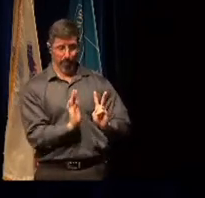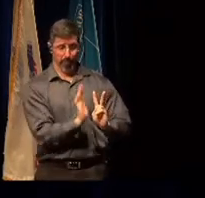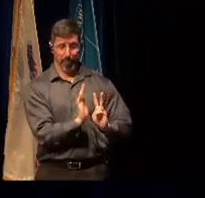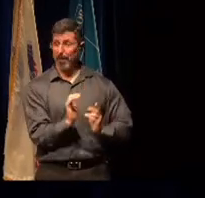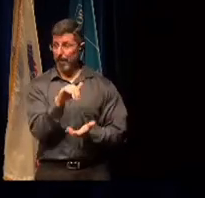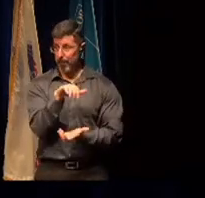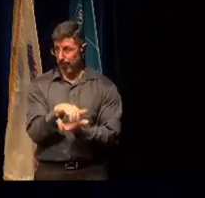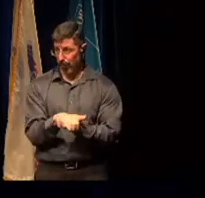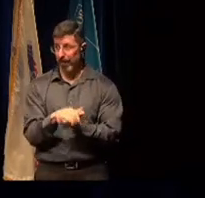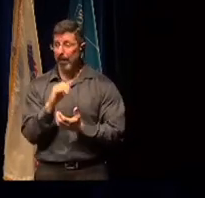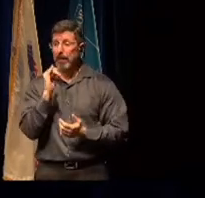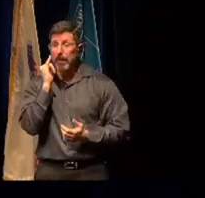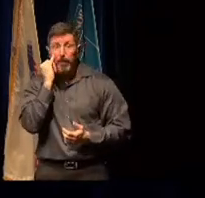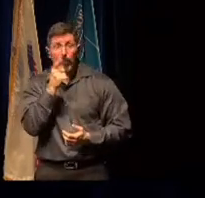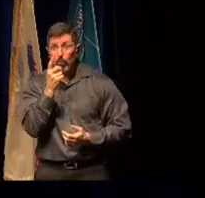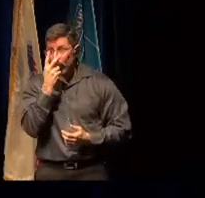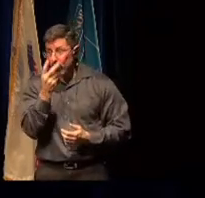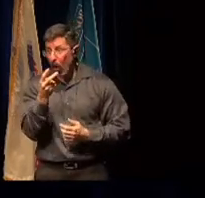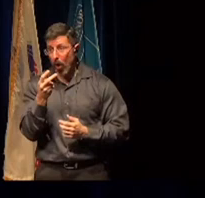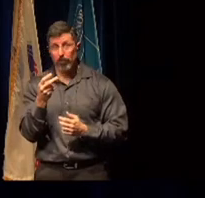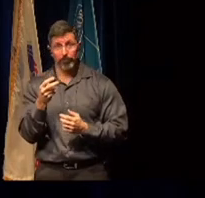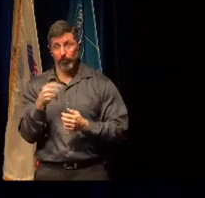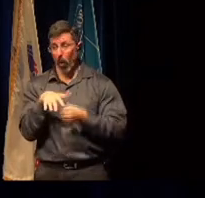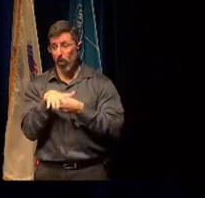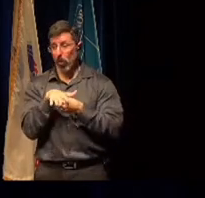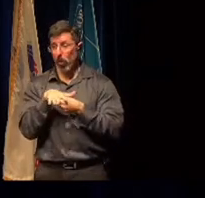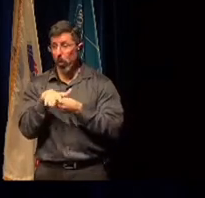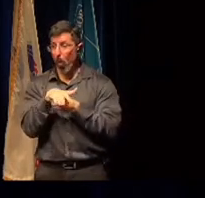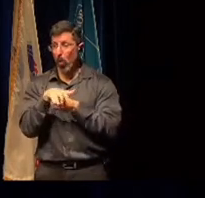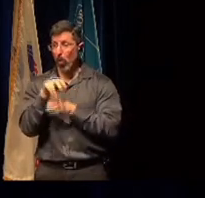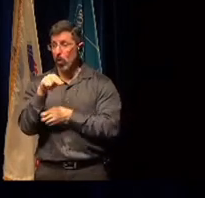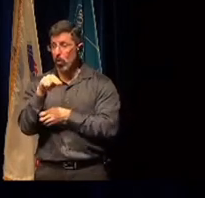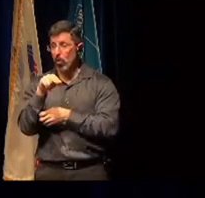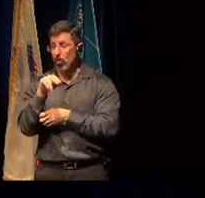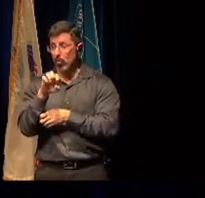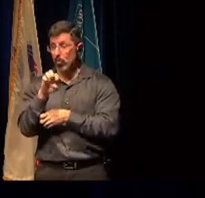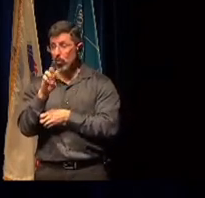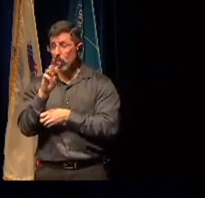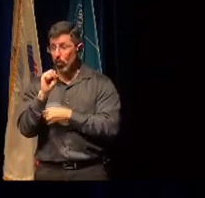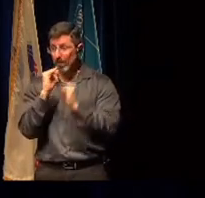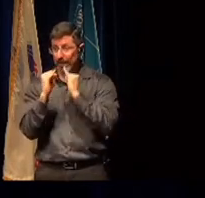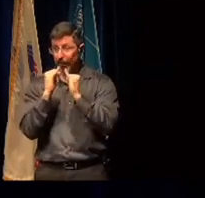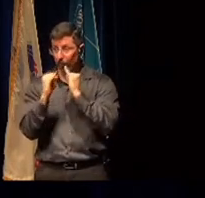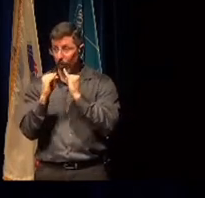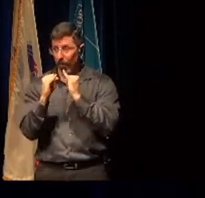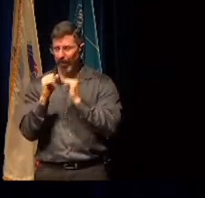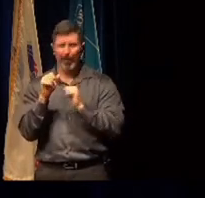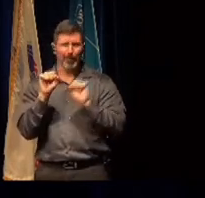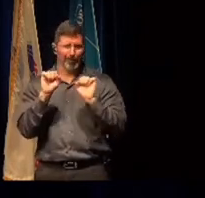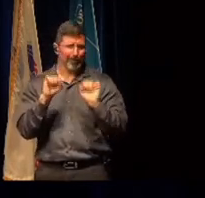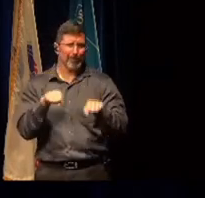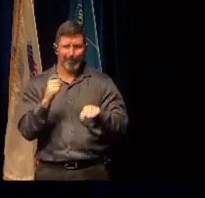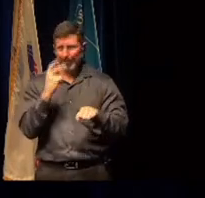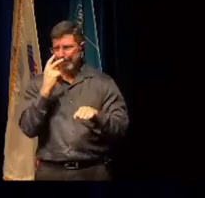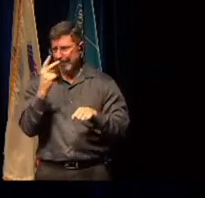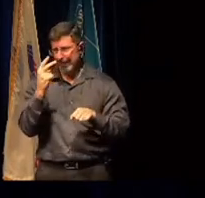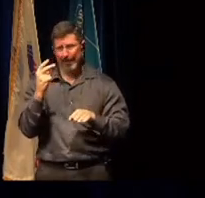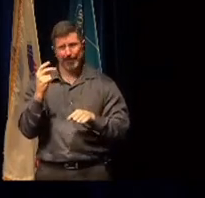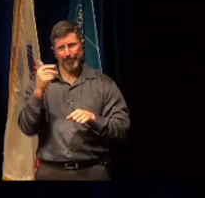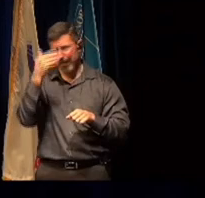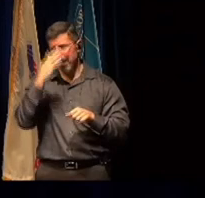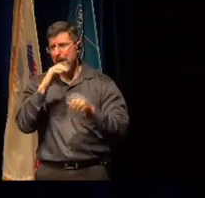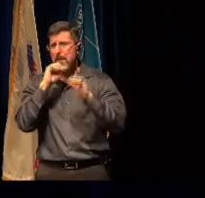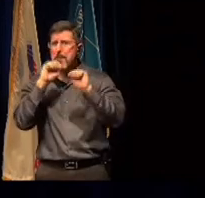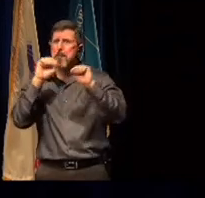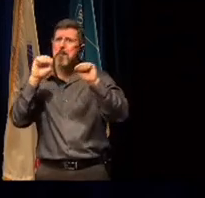local news interviews lately about Gary, you can see how much God has blessed Gary and Lolly with a warm, genuine, down-to-earth, loving